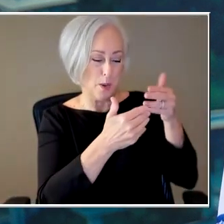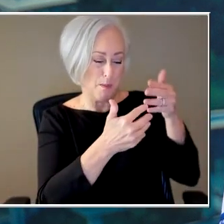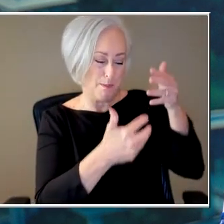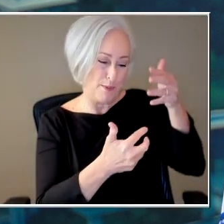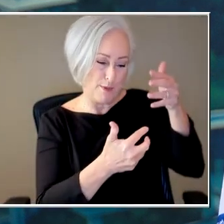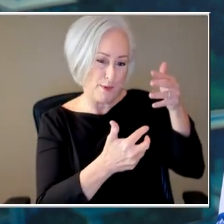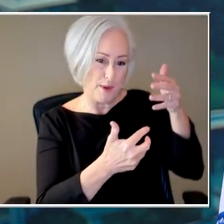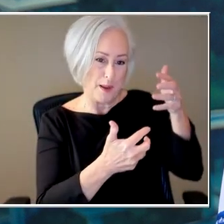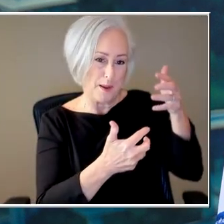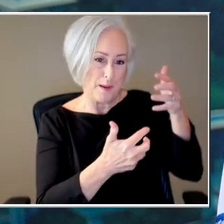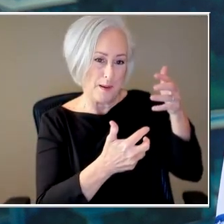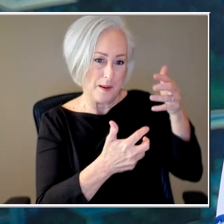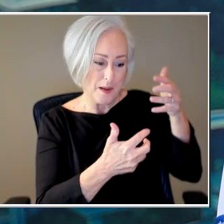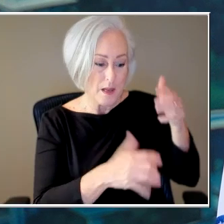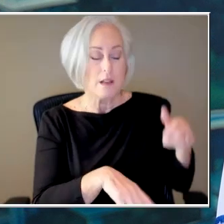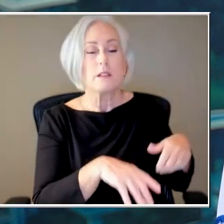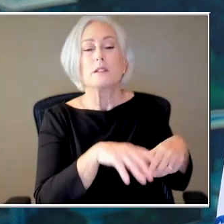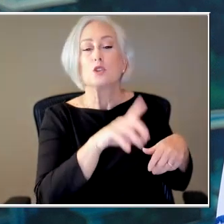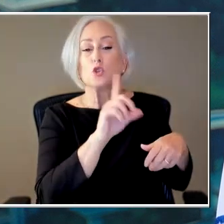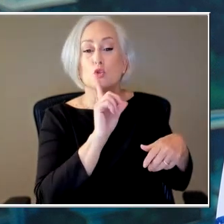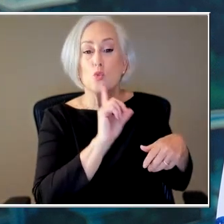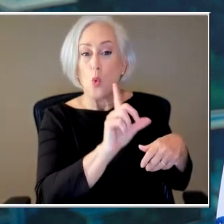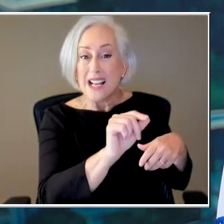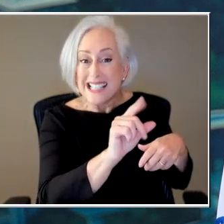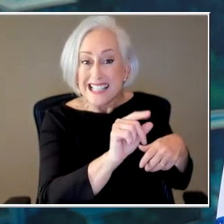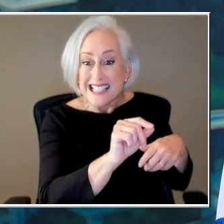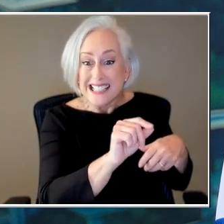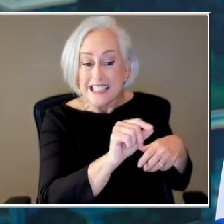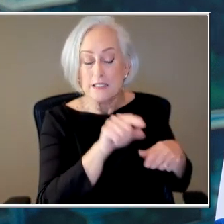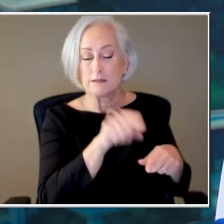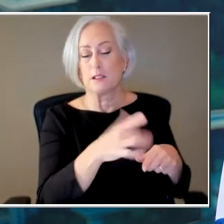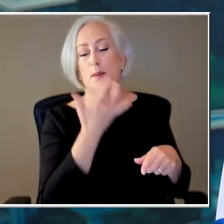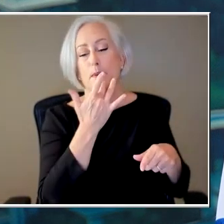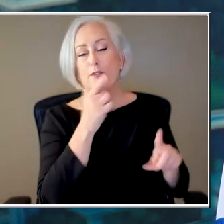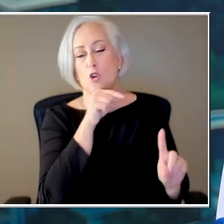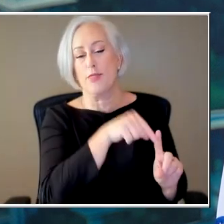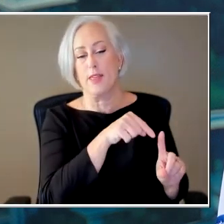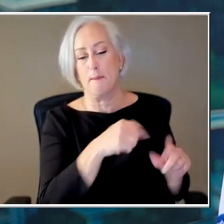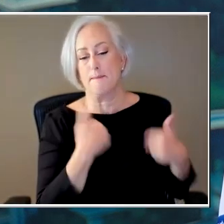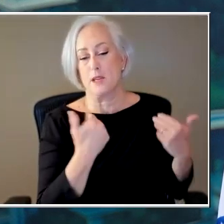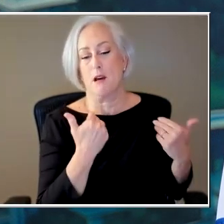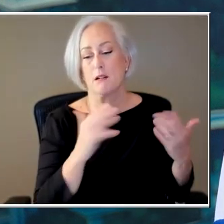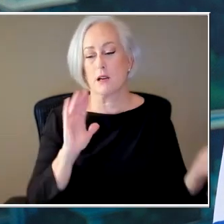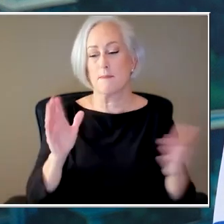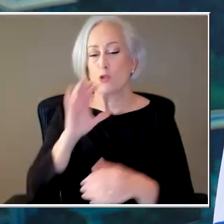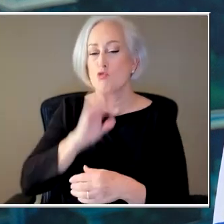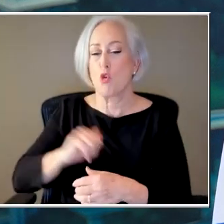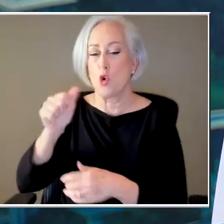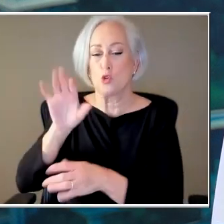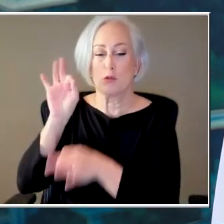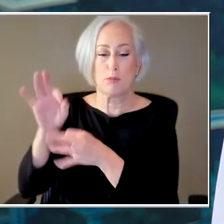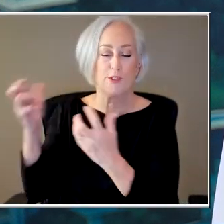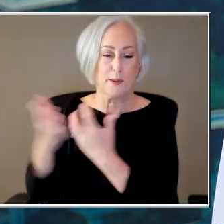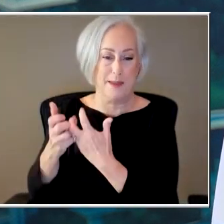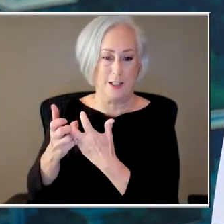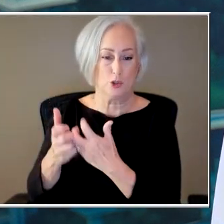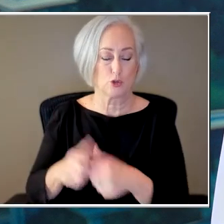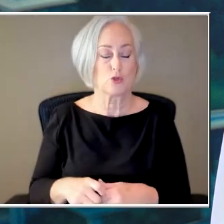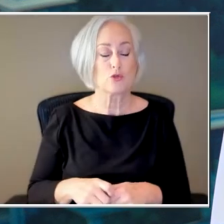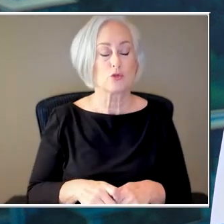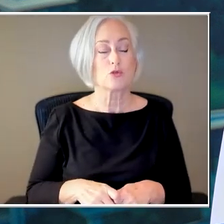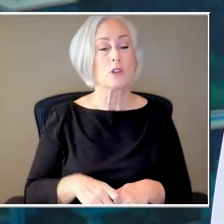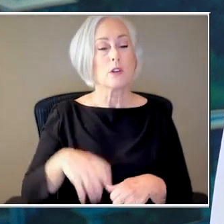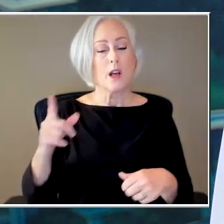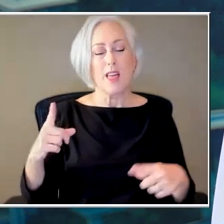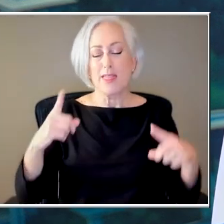who's mismatched may be preferable to the older matched donor. The complexities